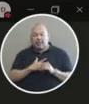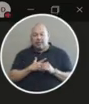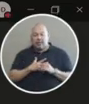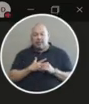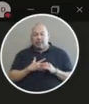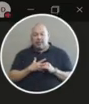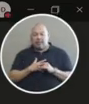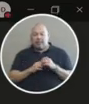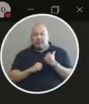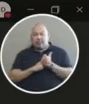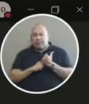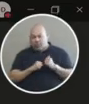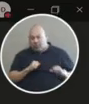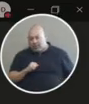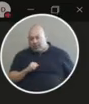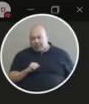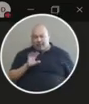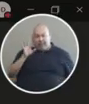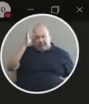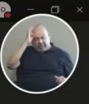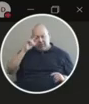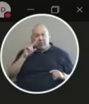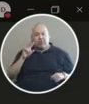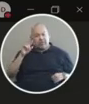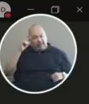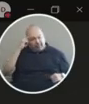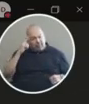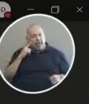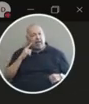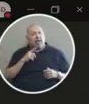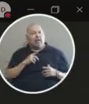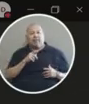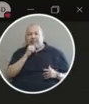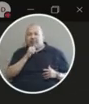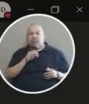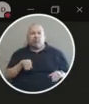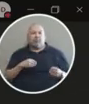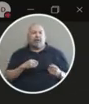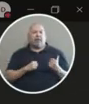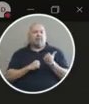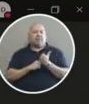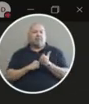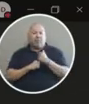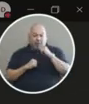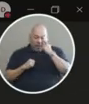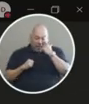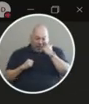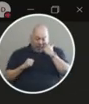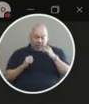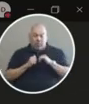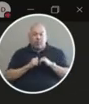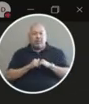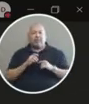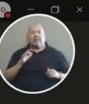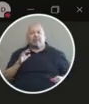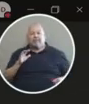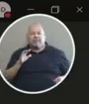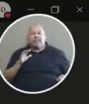this round, if the federal government has failed to provide support with enough